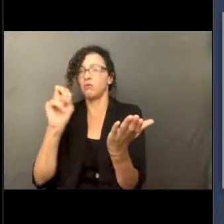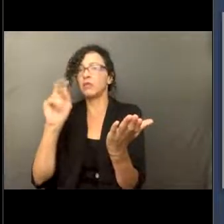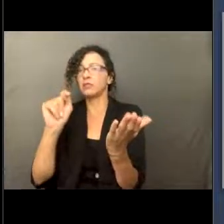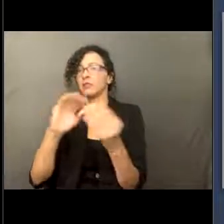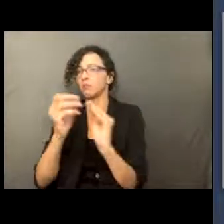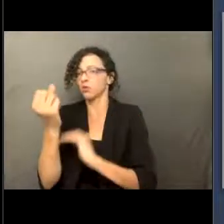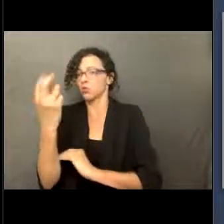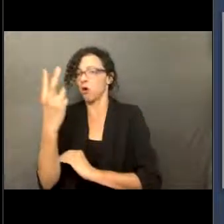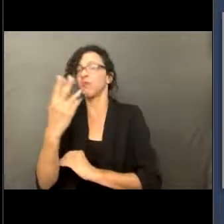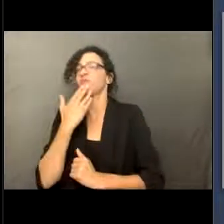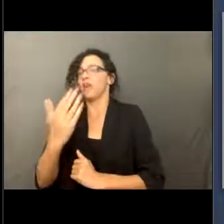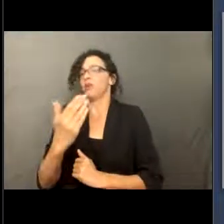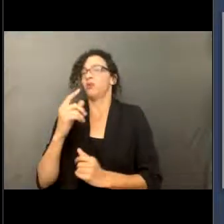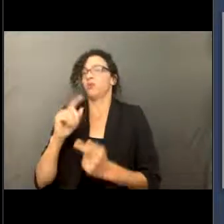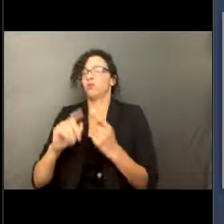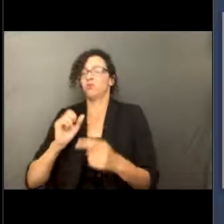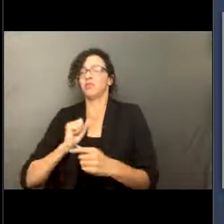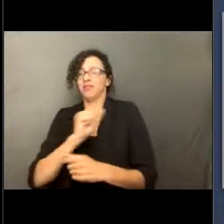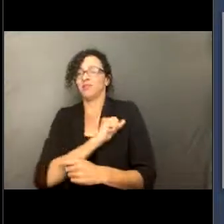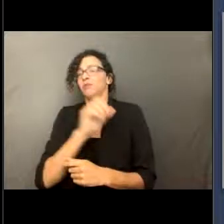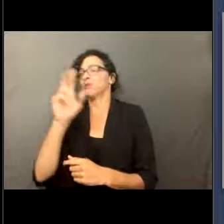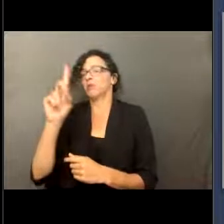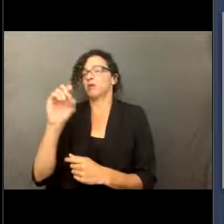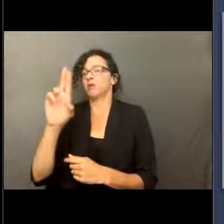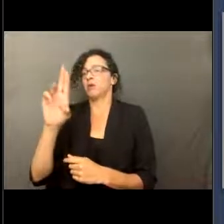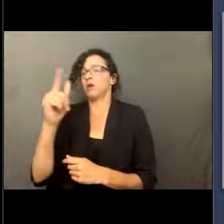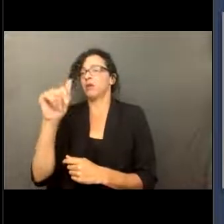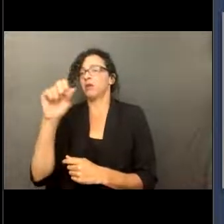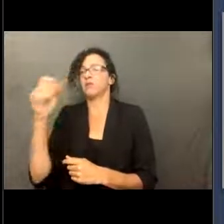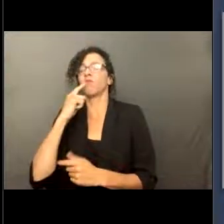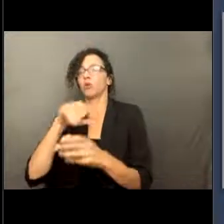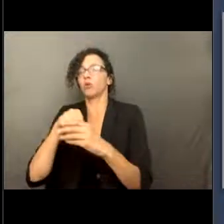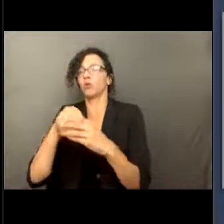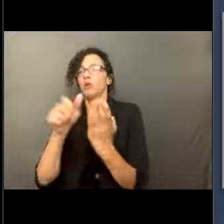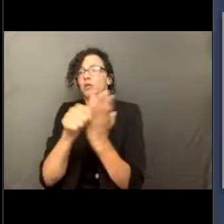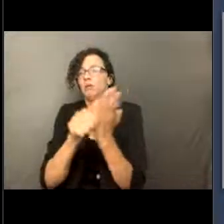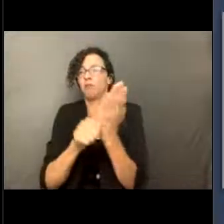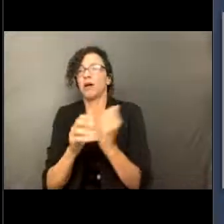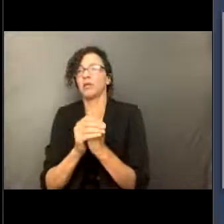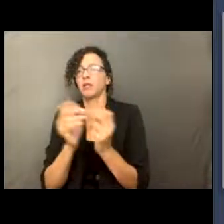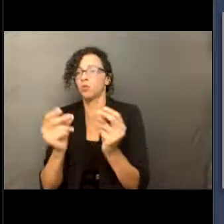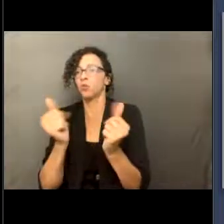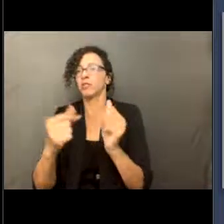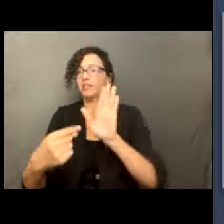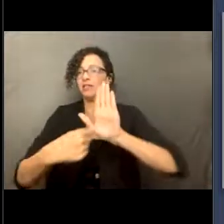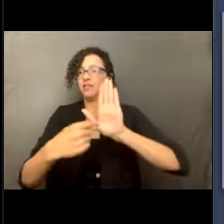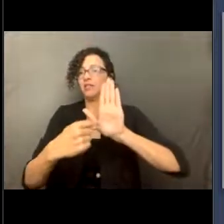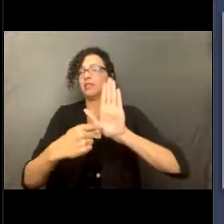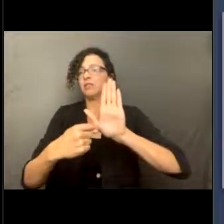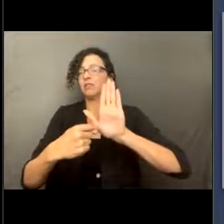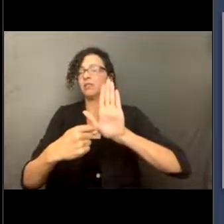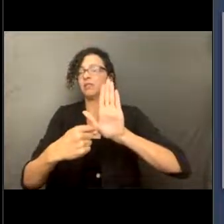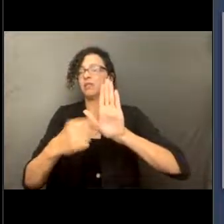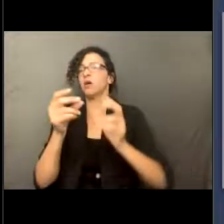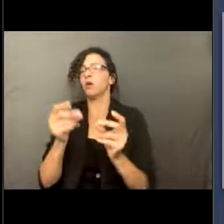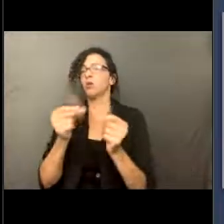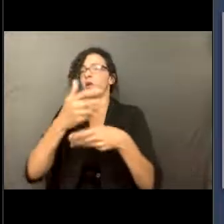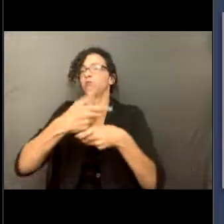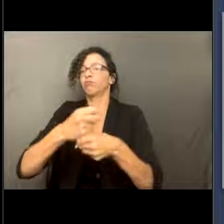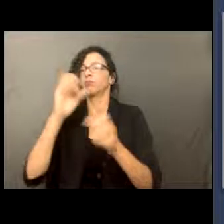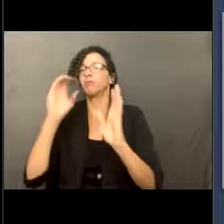packet and addressing it. But just real quickly, this is a snapshot of the investments that self-help counties make in our system. It's a